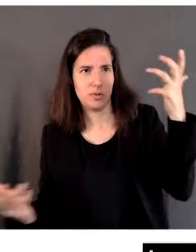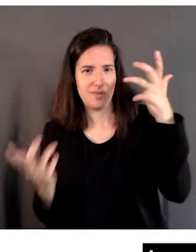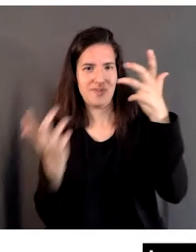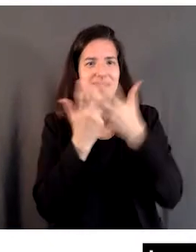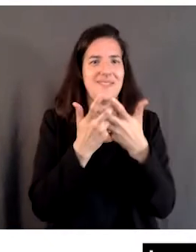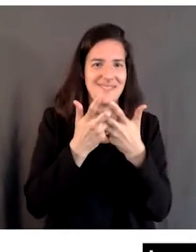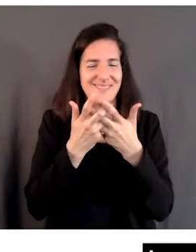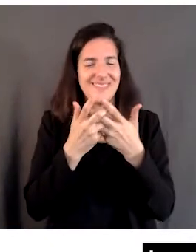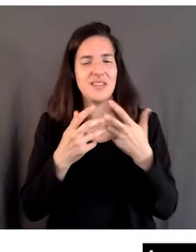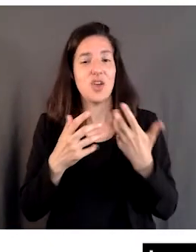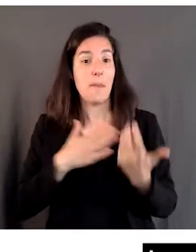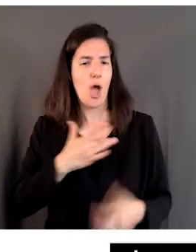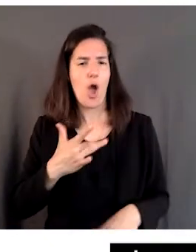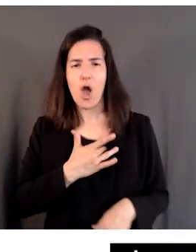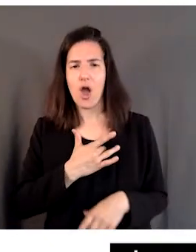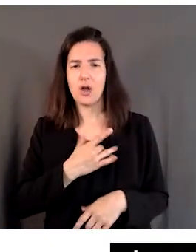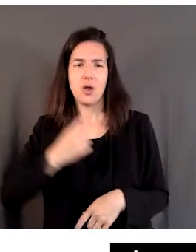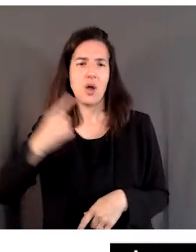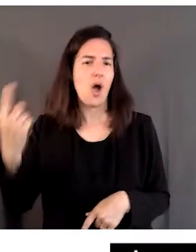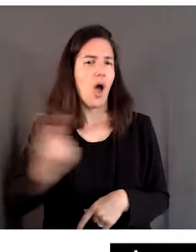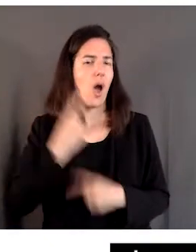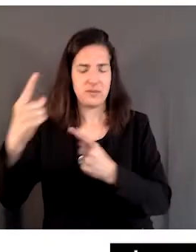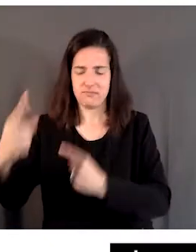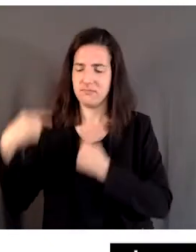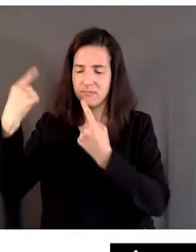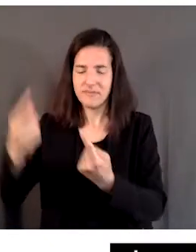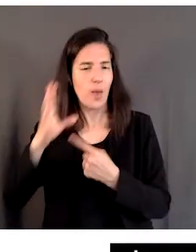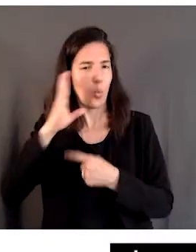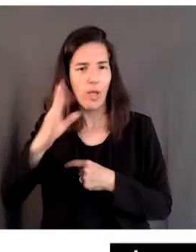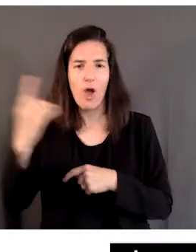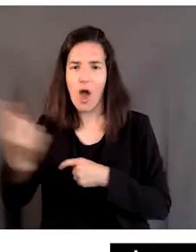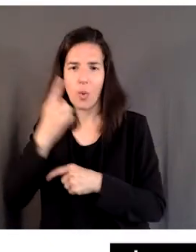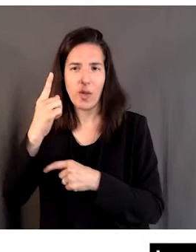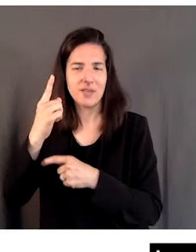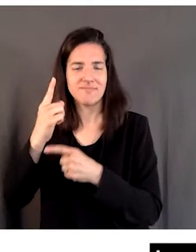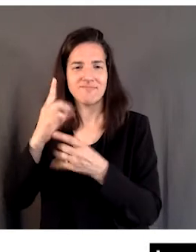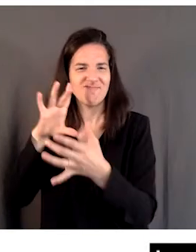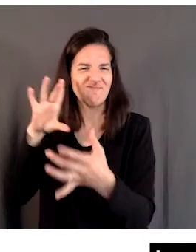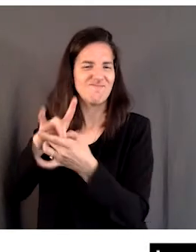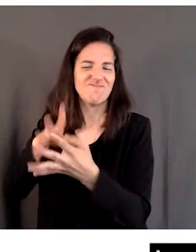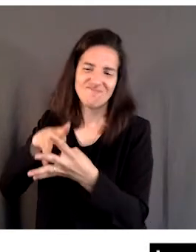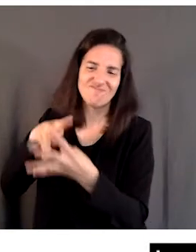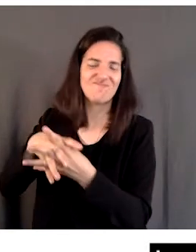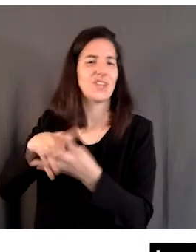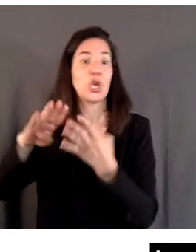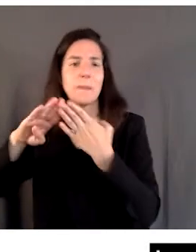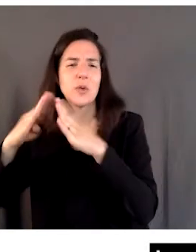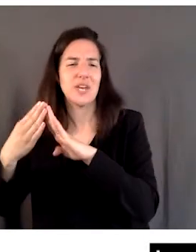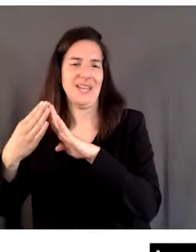my heart has always been and will always be with people, with community, and solving issues,